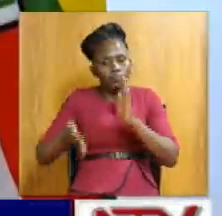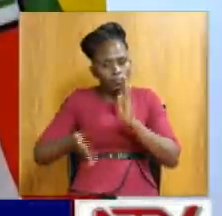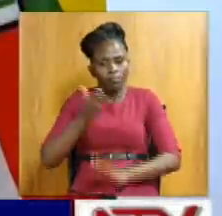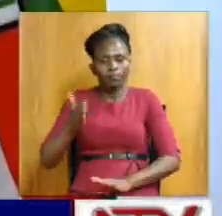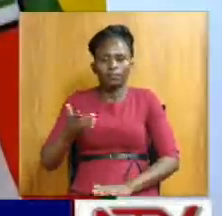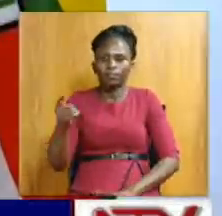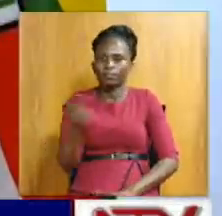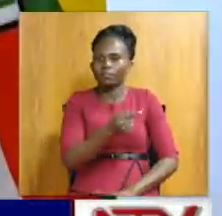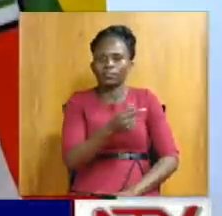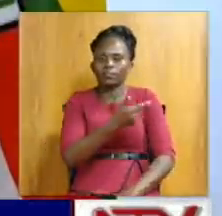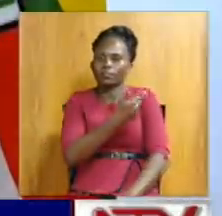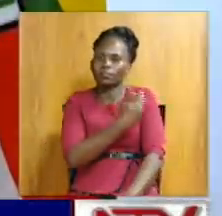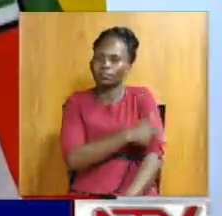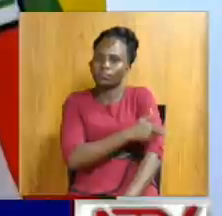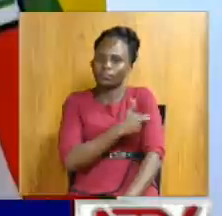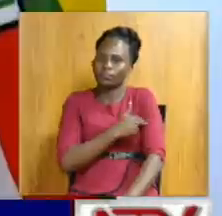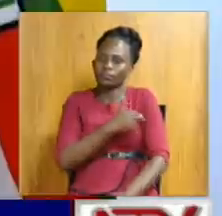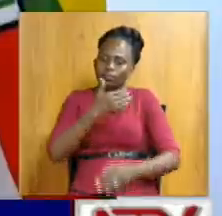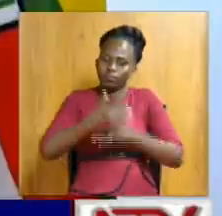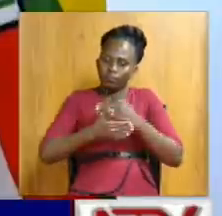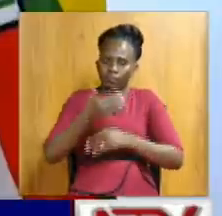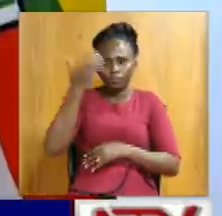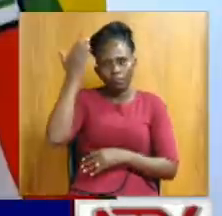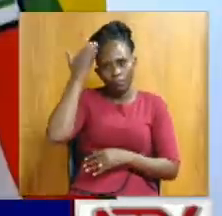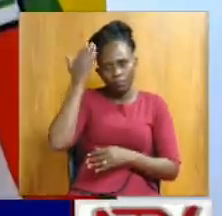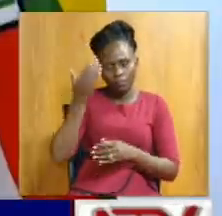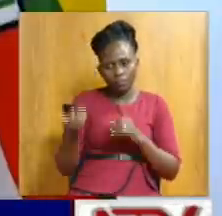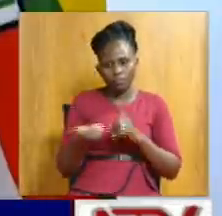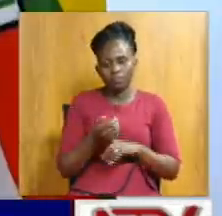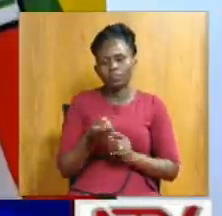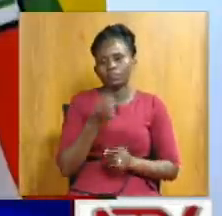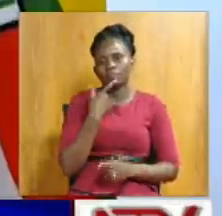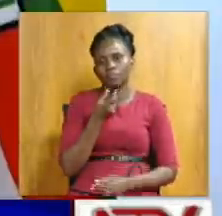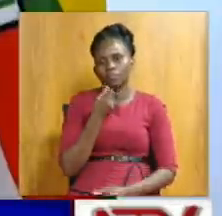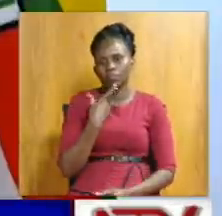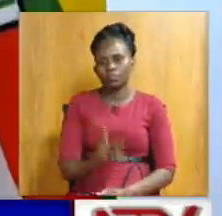the nearest health facility so that you get treatment.